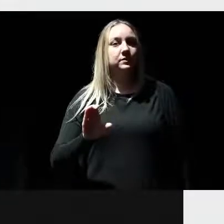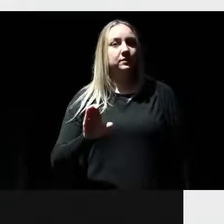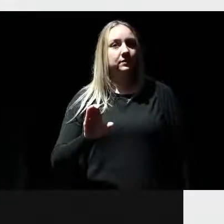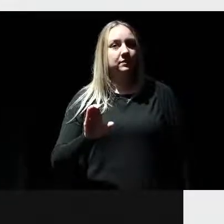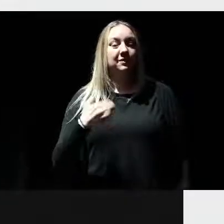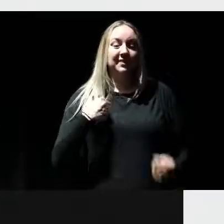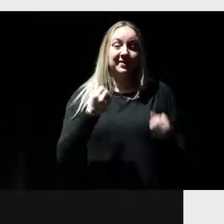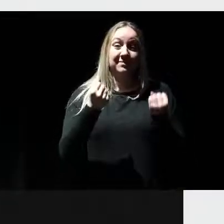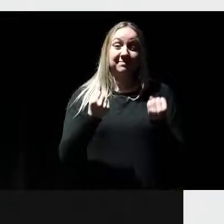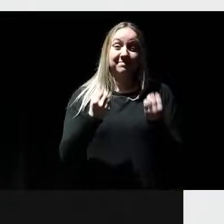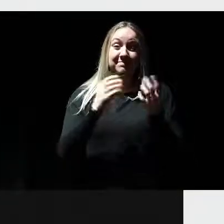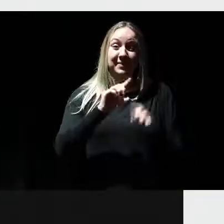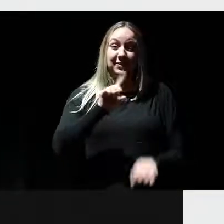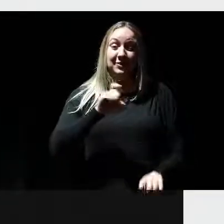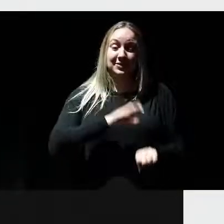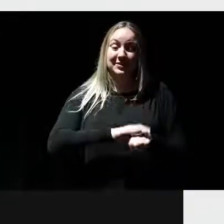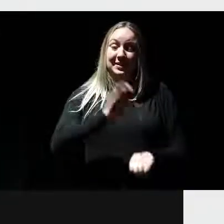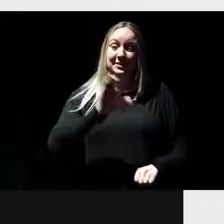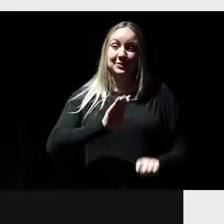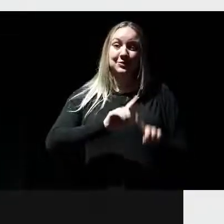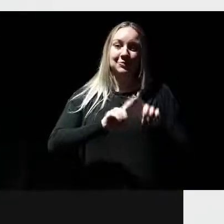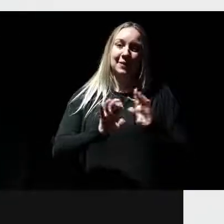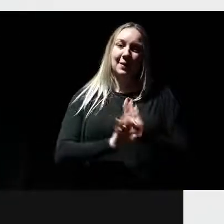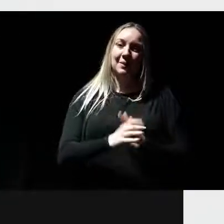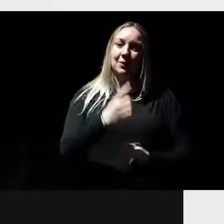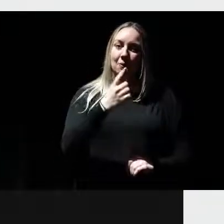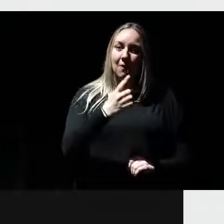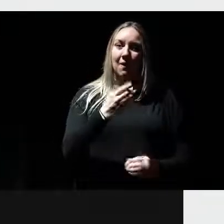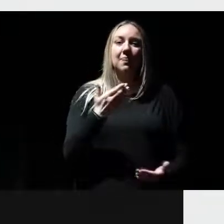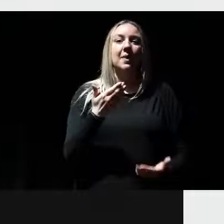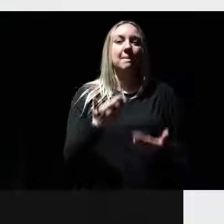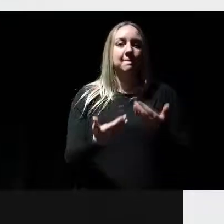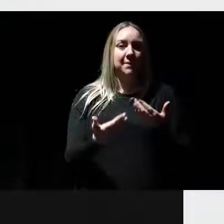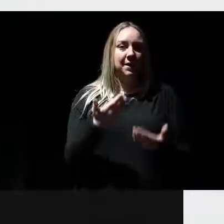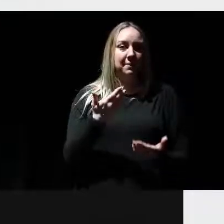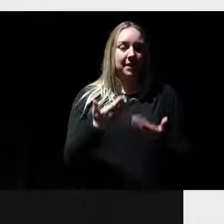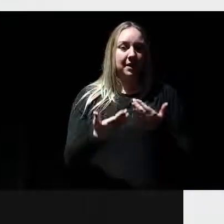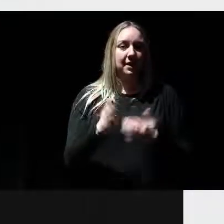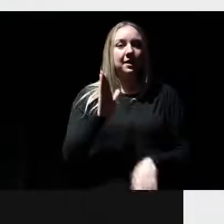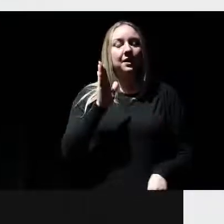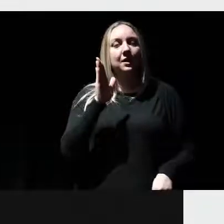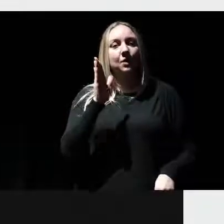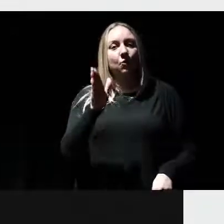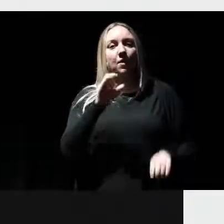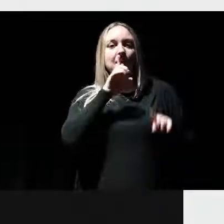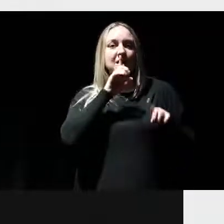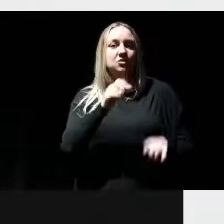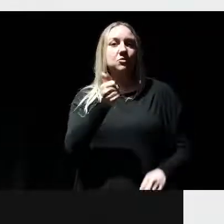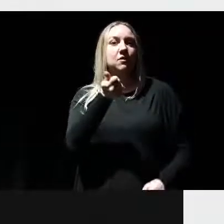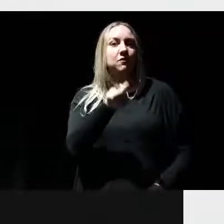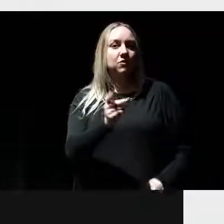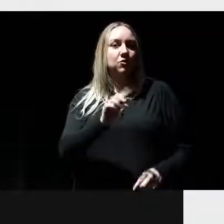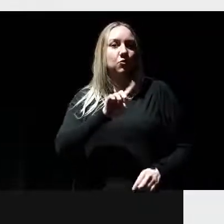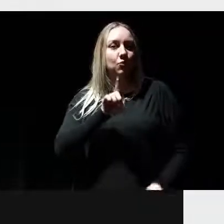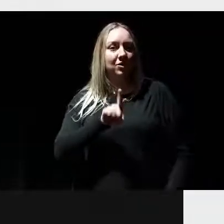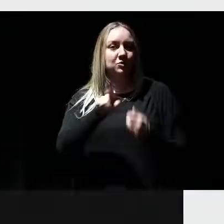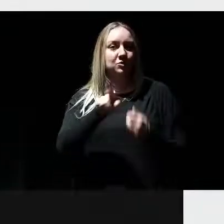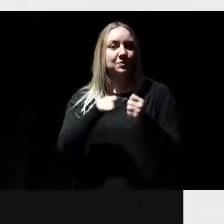number of them, I'm going to give you one that might provide some context for a student